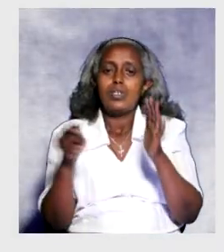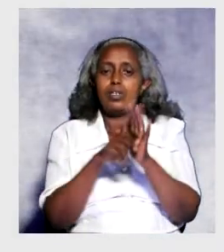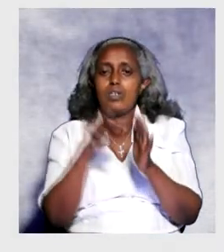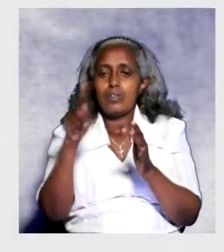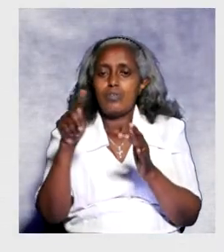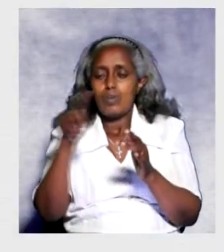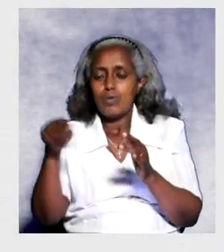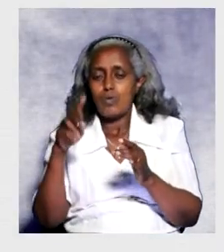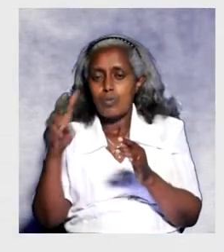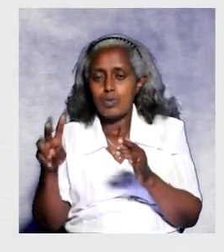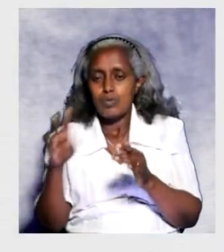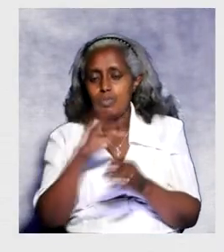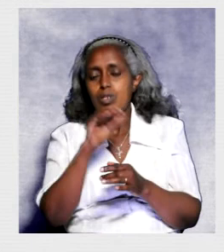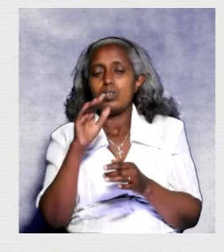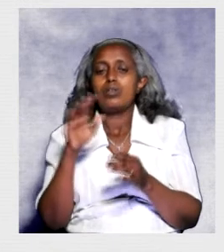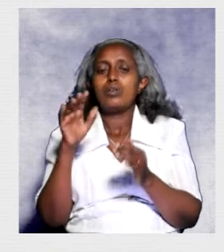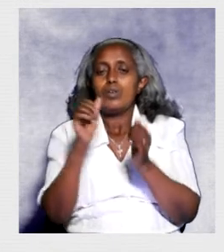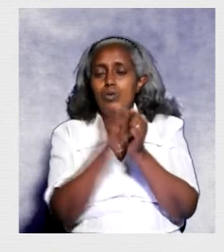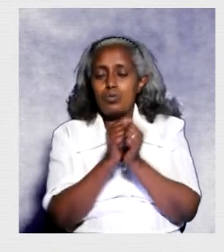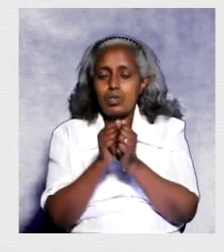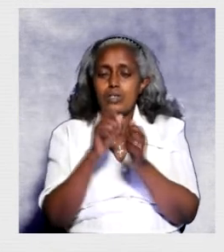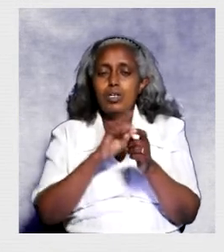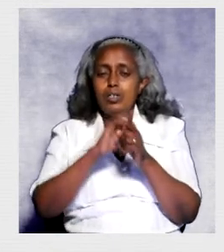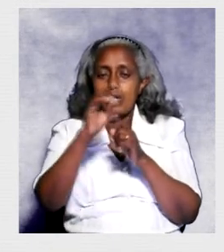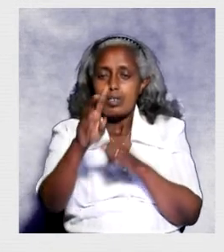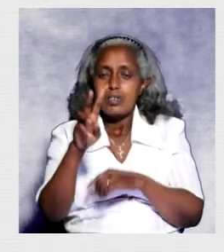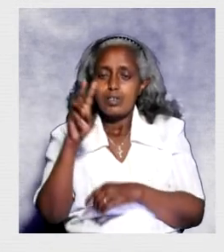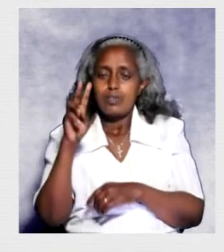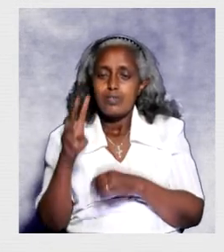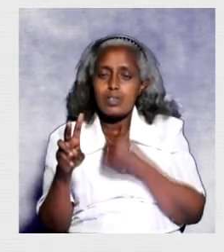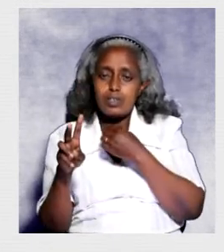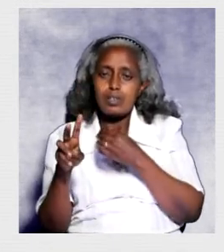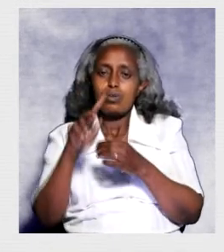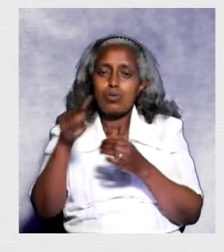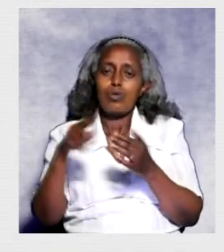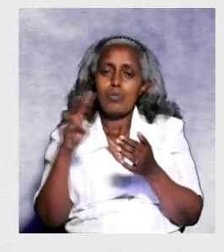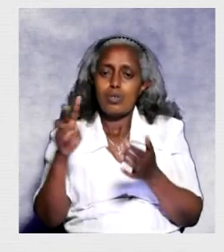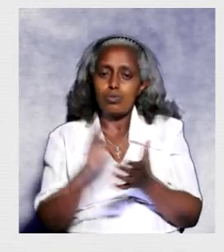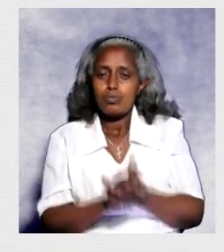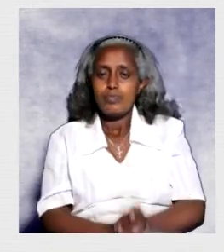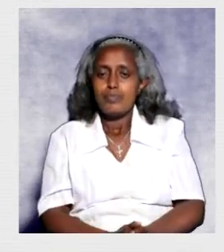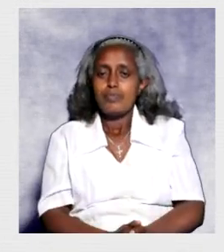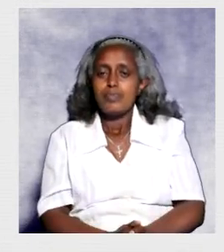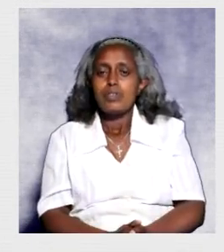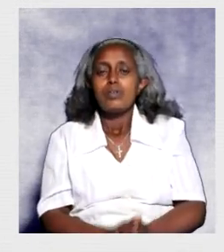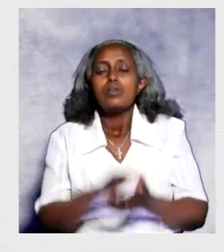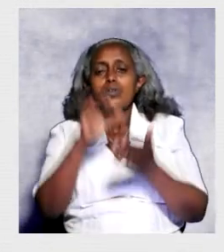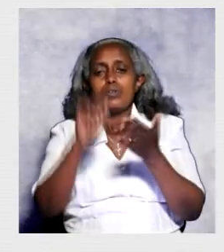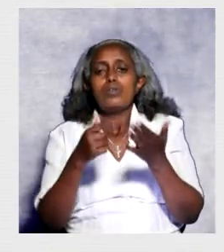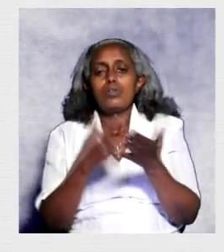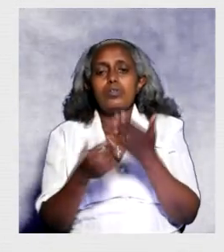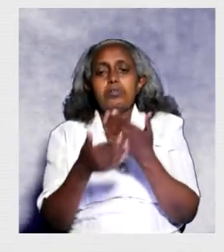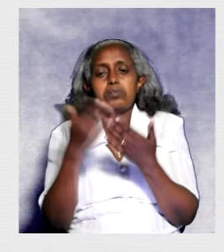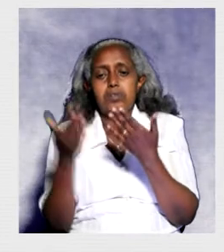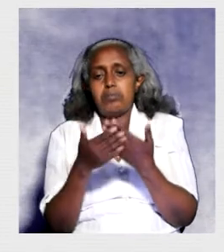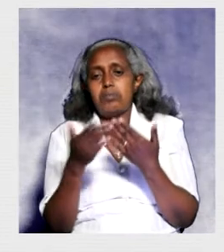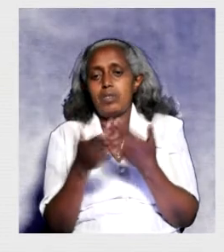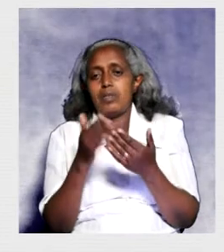1, 2 and with direction vector 4, 2. So this simple